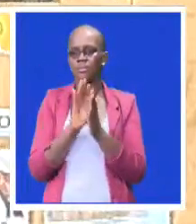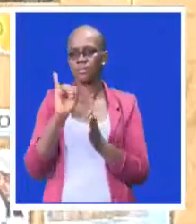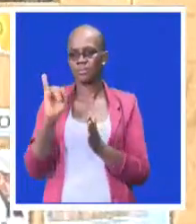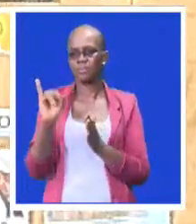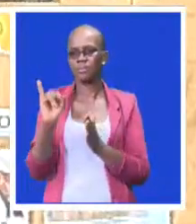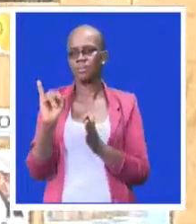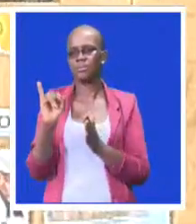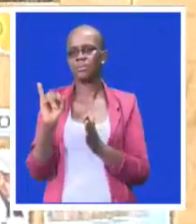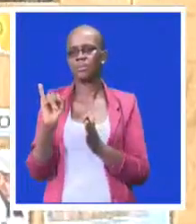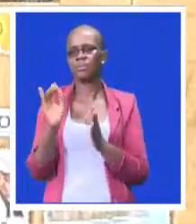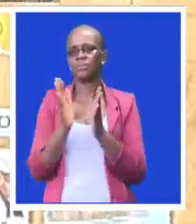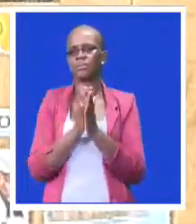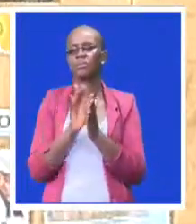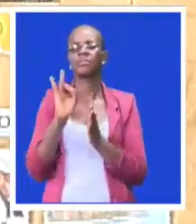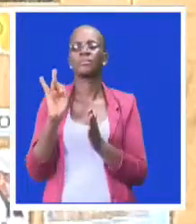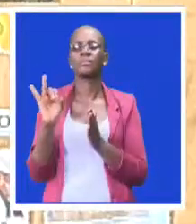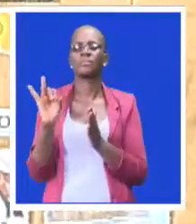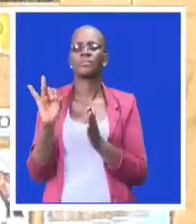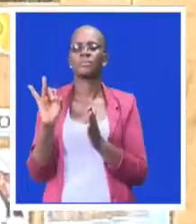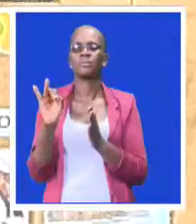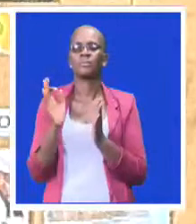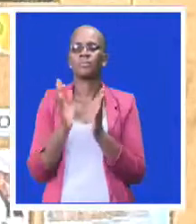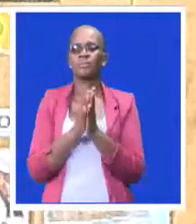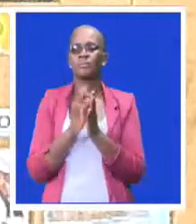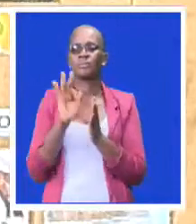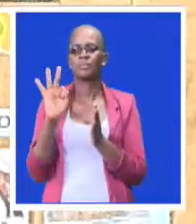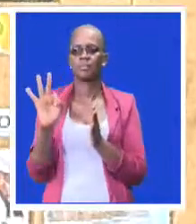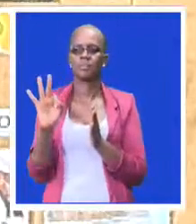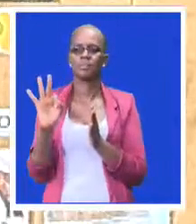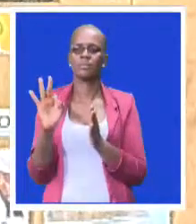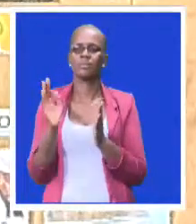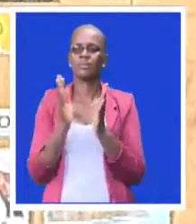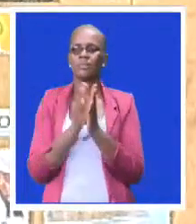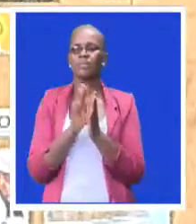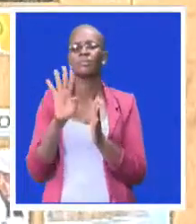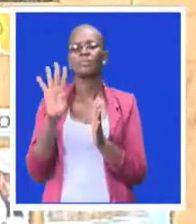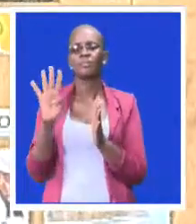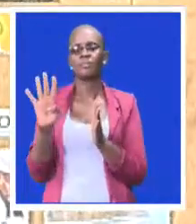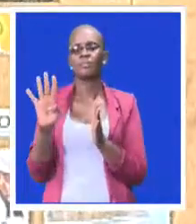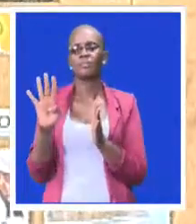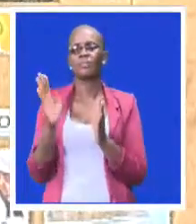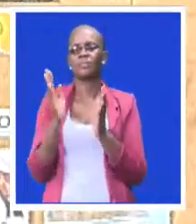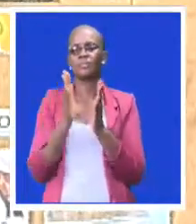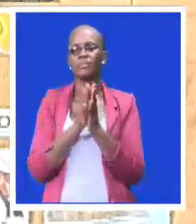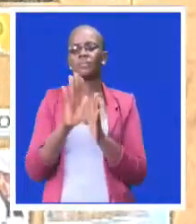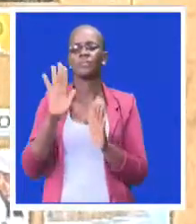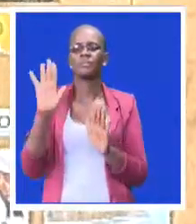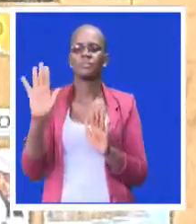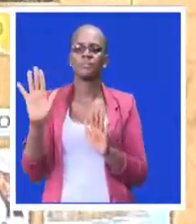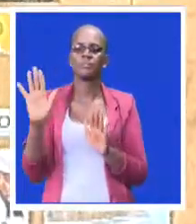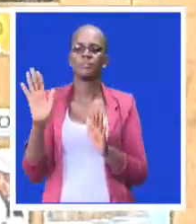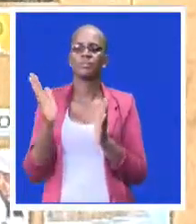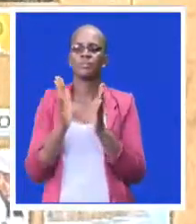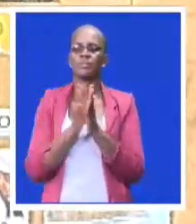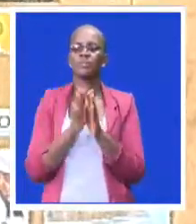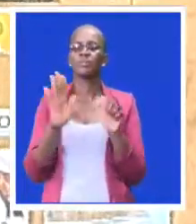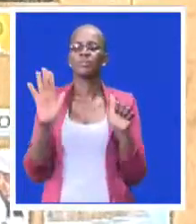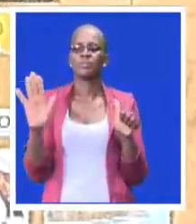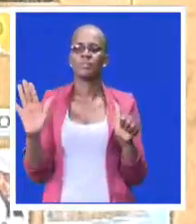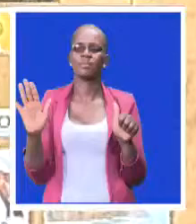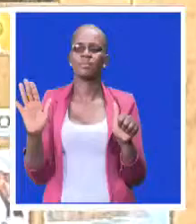11, 12, 13, 14, 15,